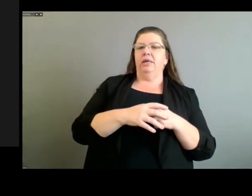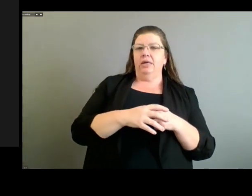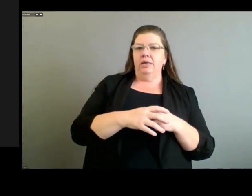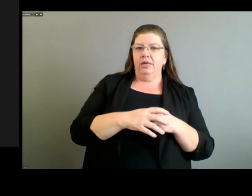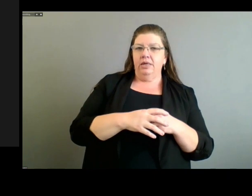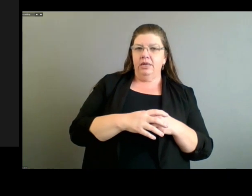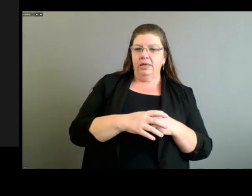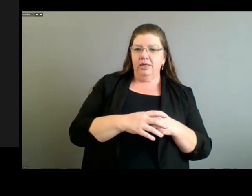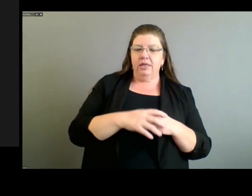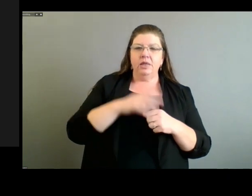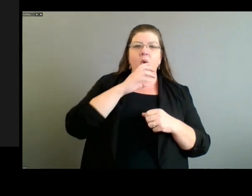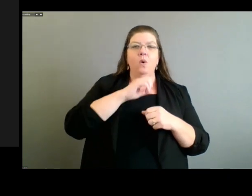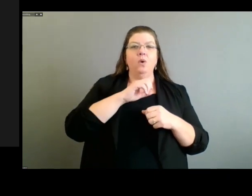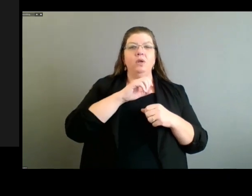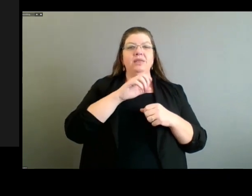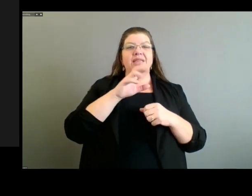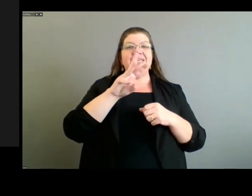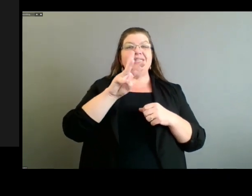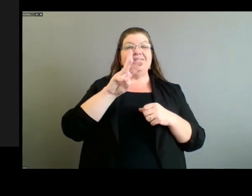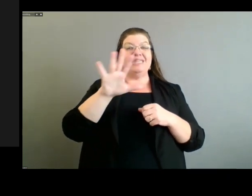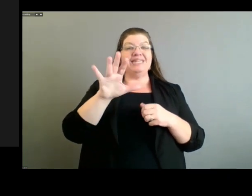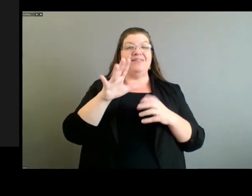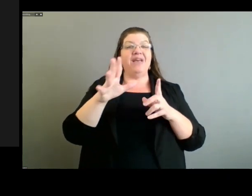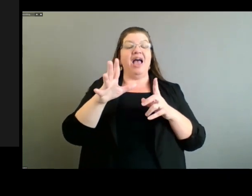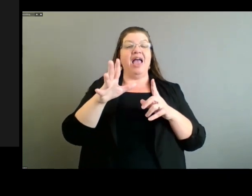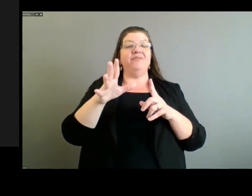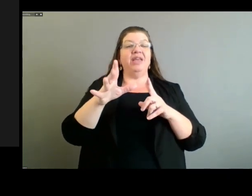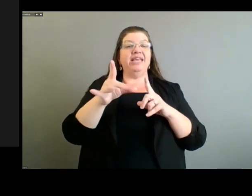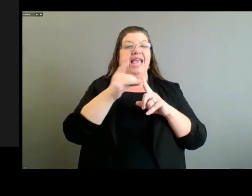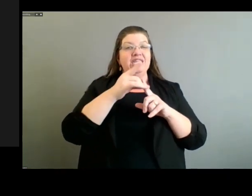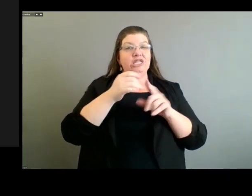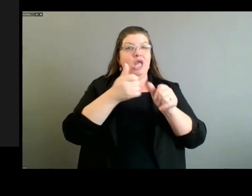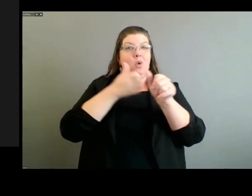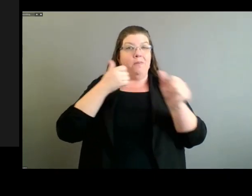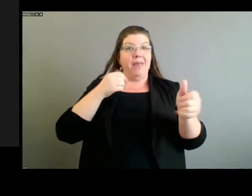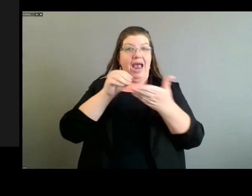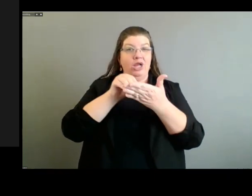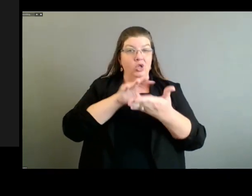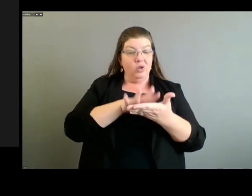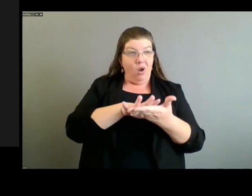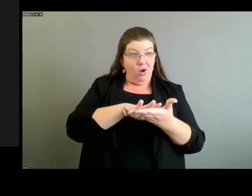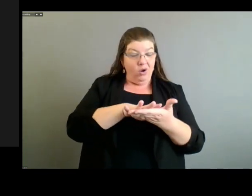the 65 backlogged cases. Could you